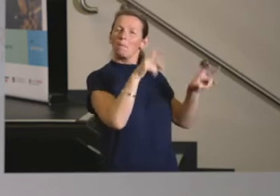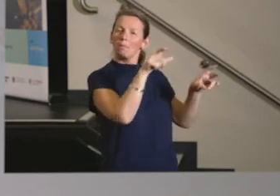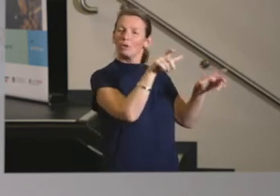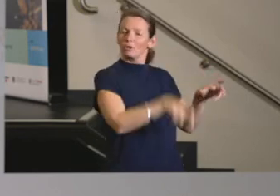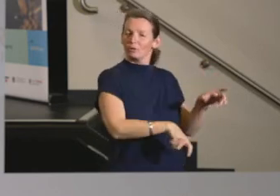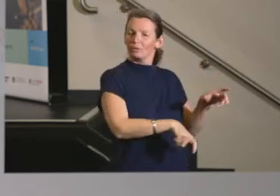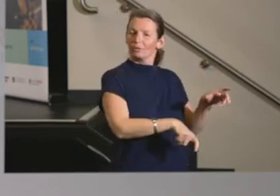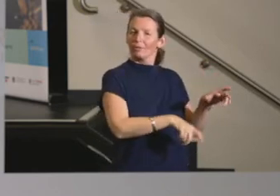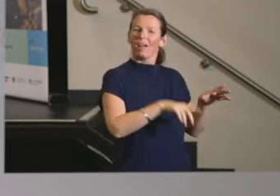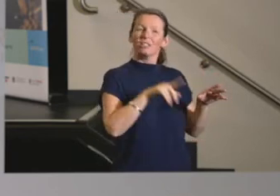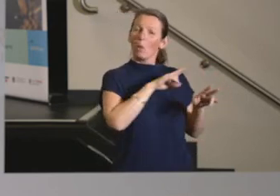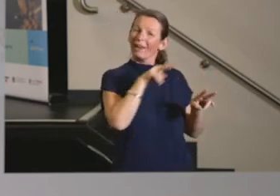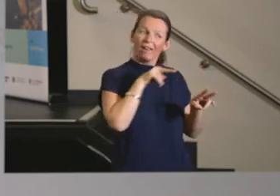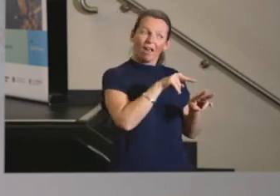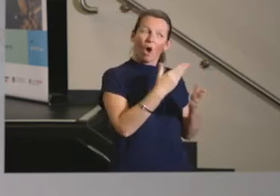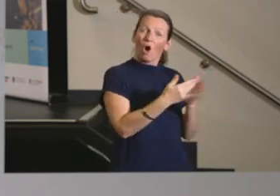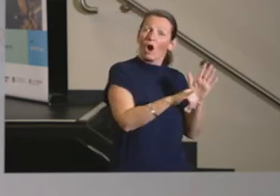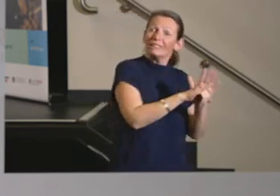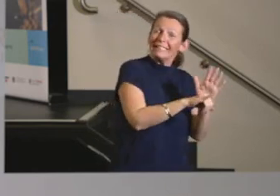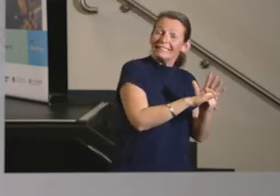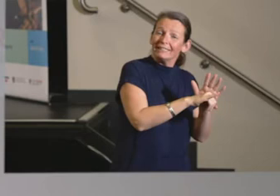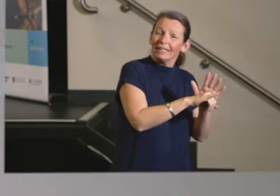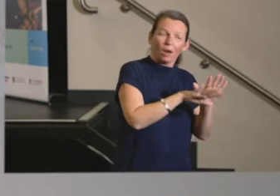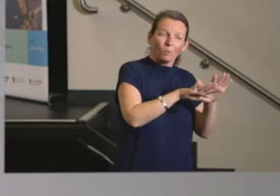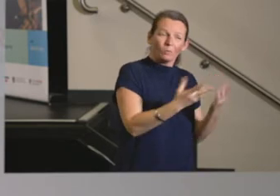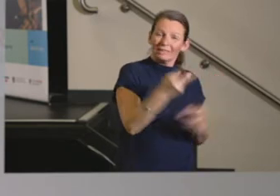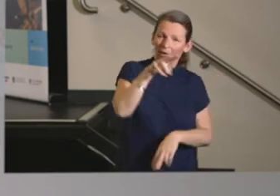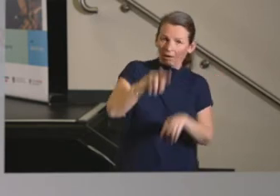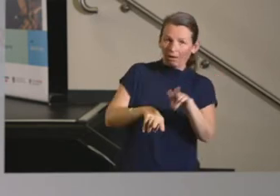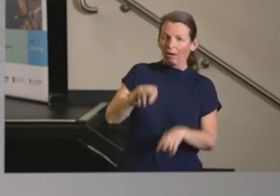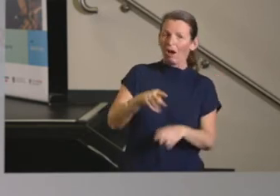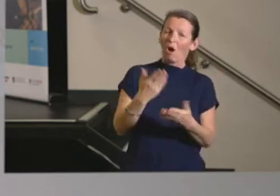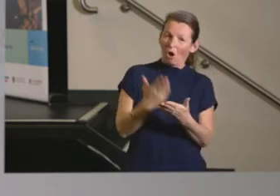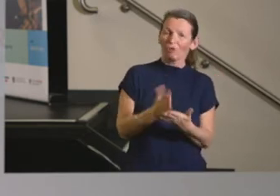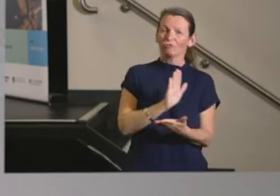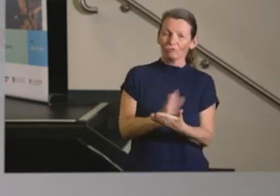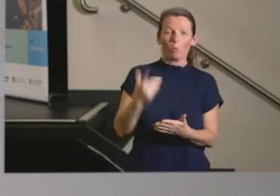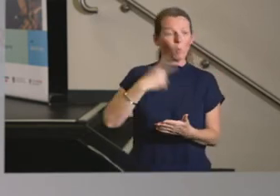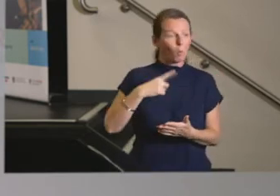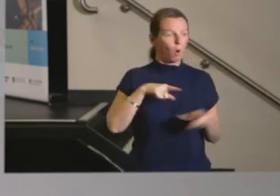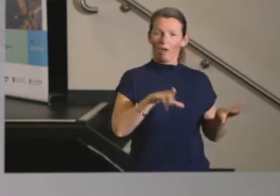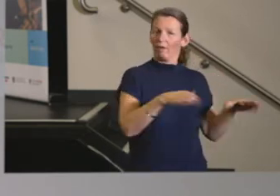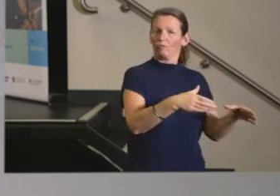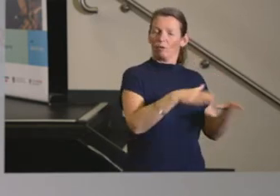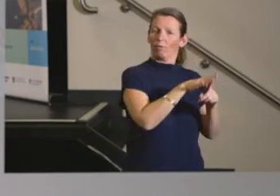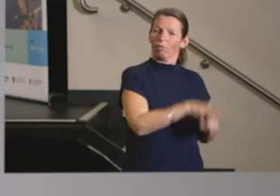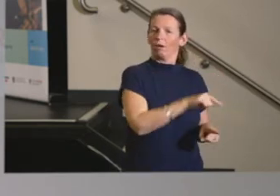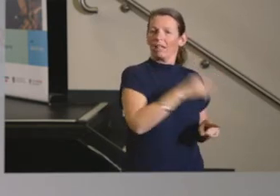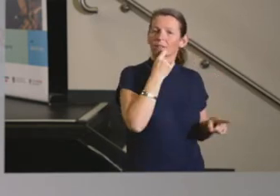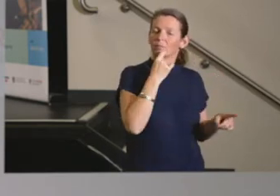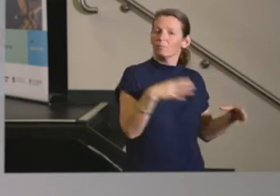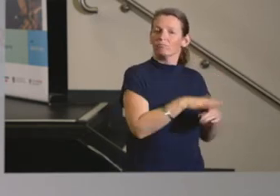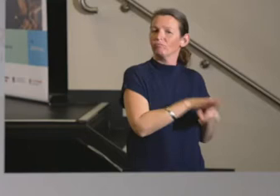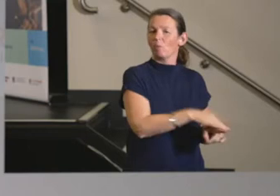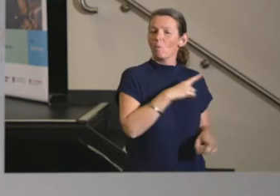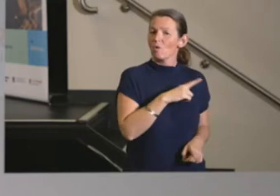the identities rather than focusing on the social or political forces that drive that marginalization in the first place.